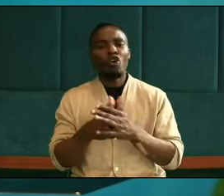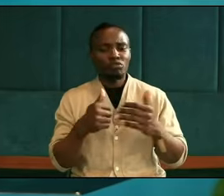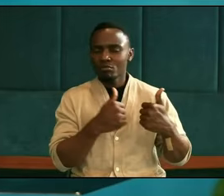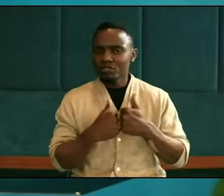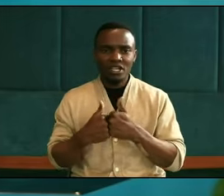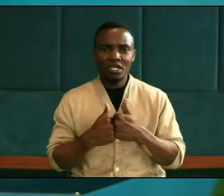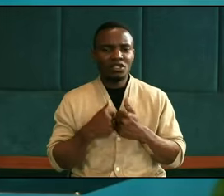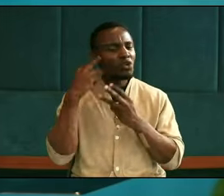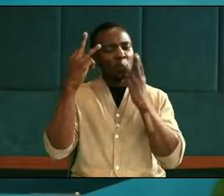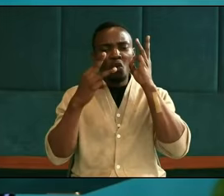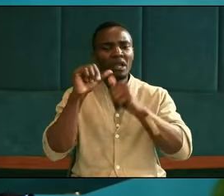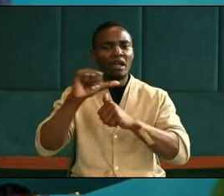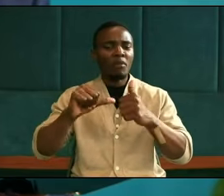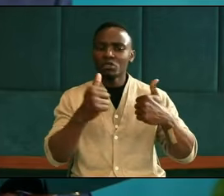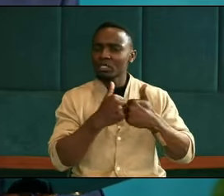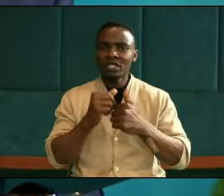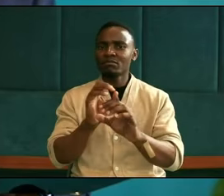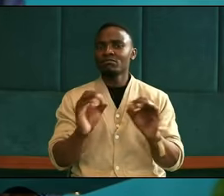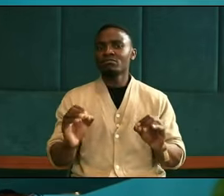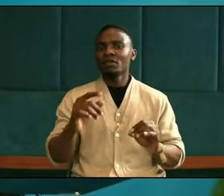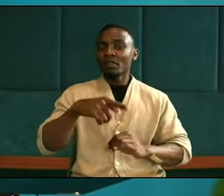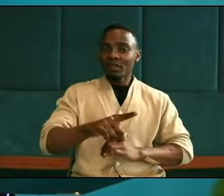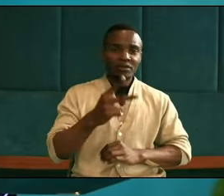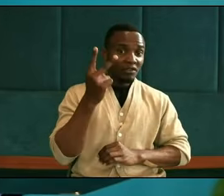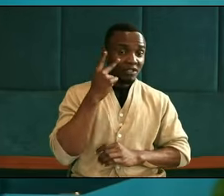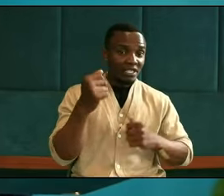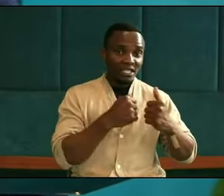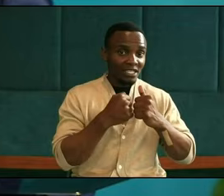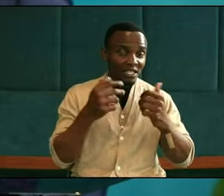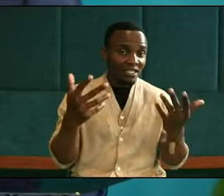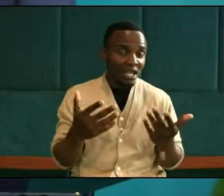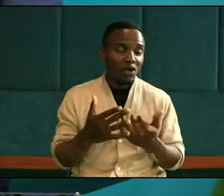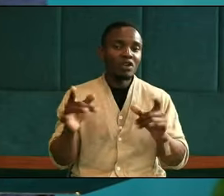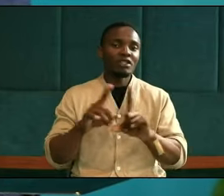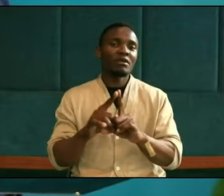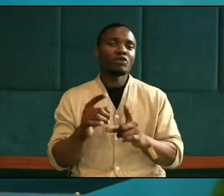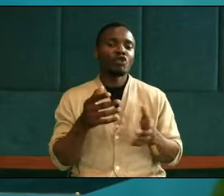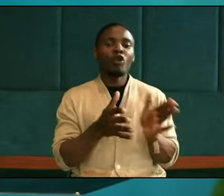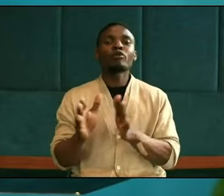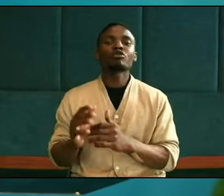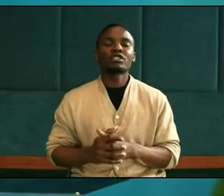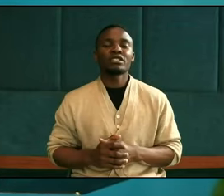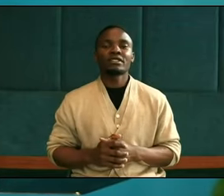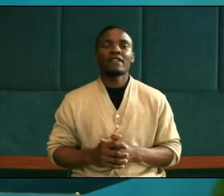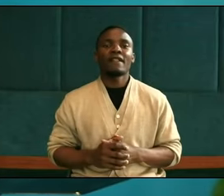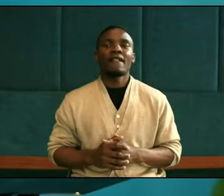challenges. Challenges to them become opportunities. Hallelujah. Challenges to them become stepping